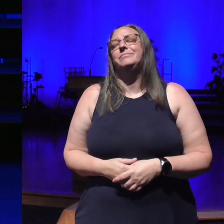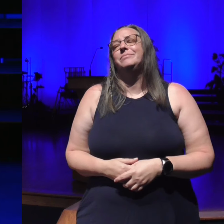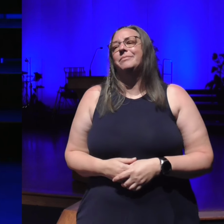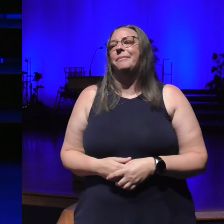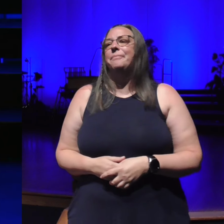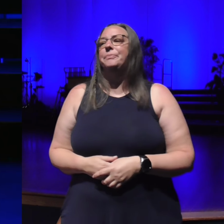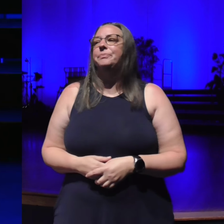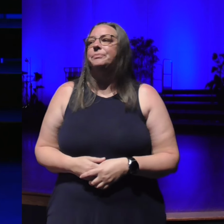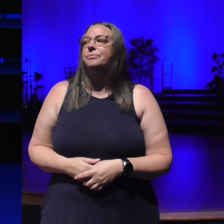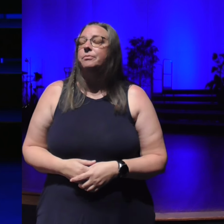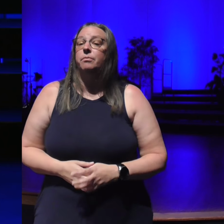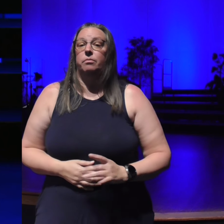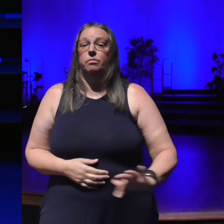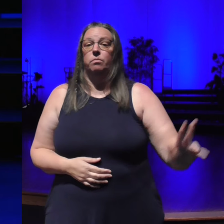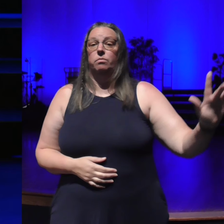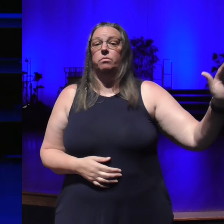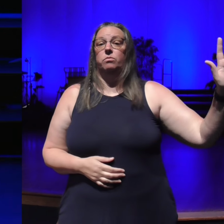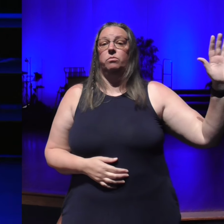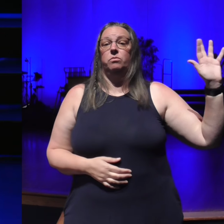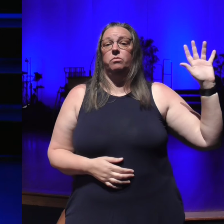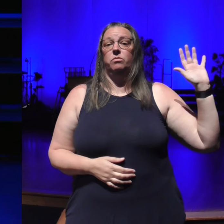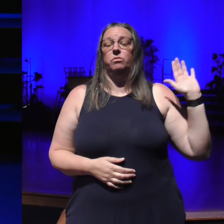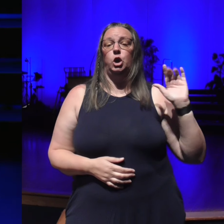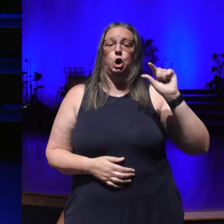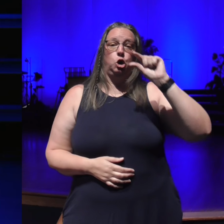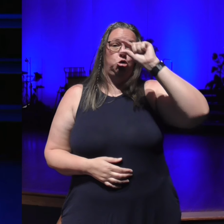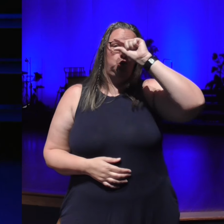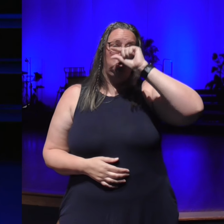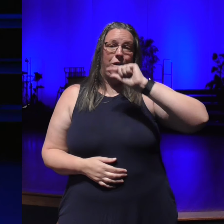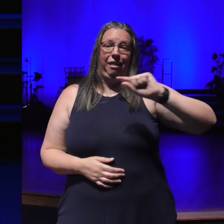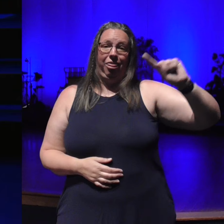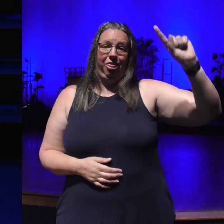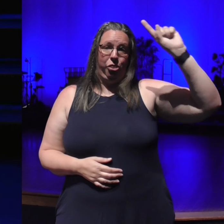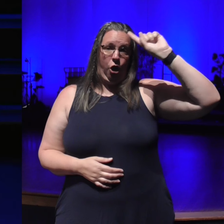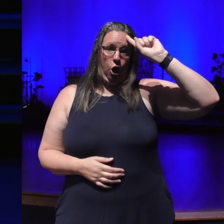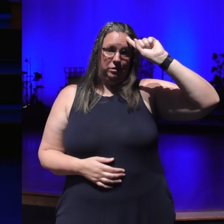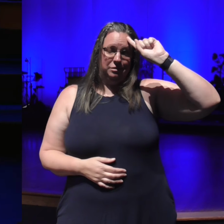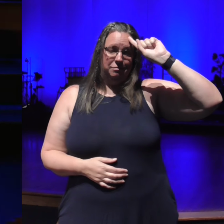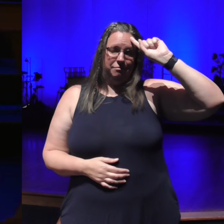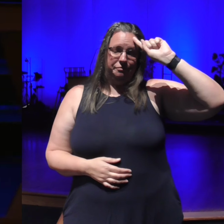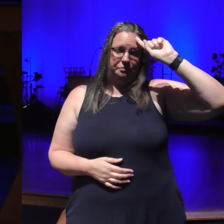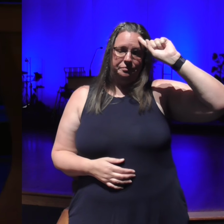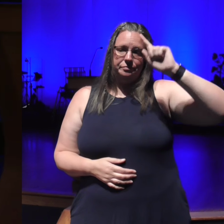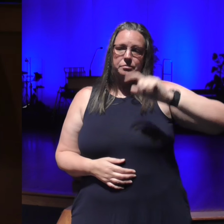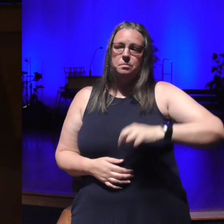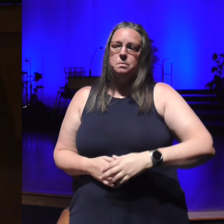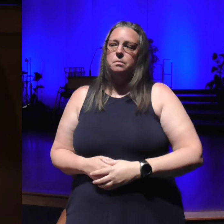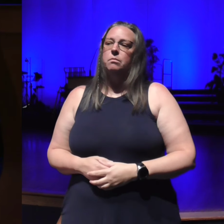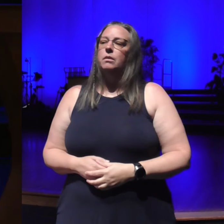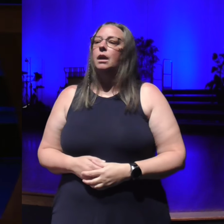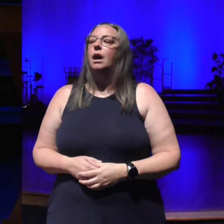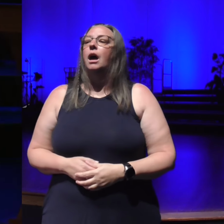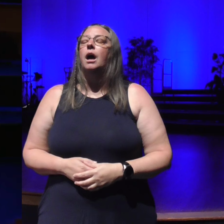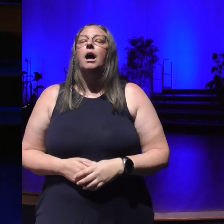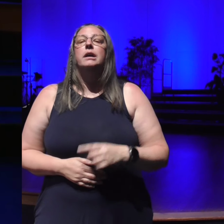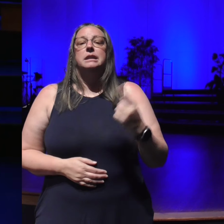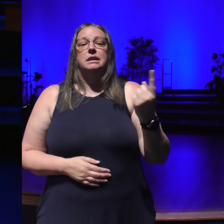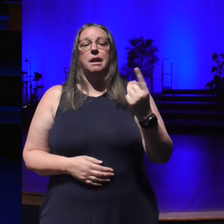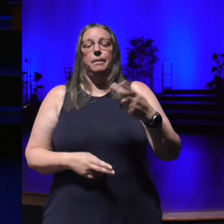In ancient Greek thought, there's a concept of a being called the